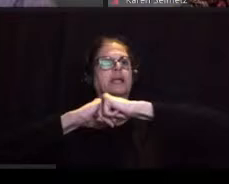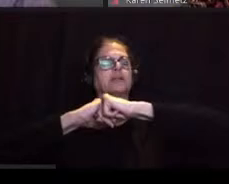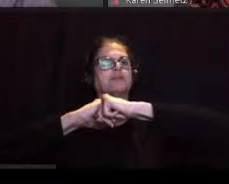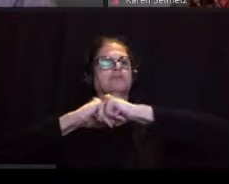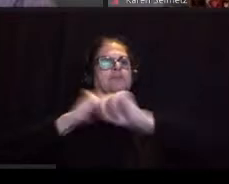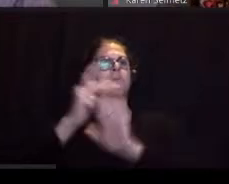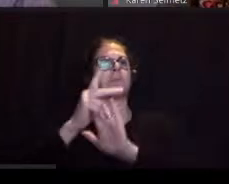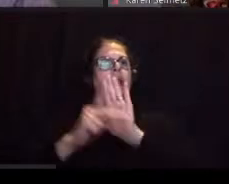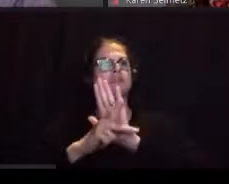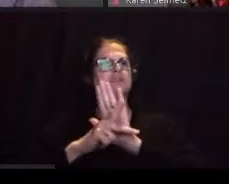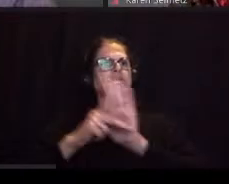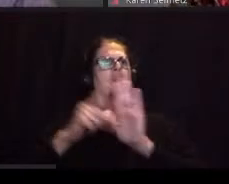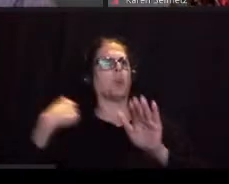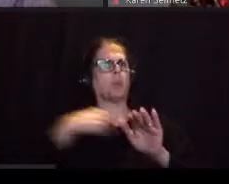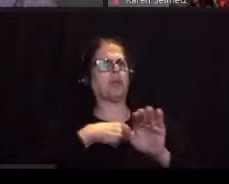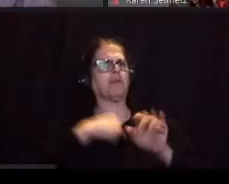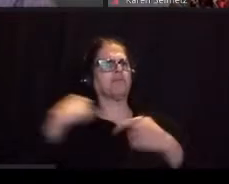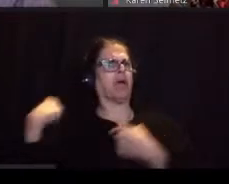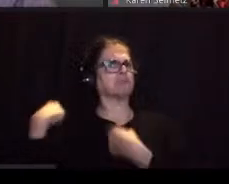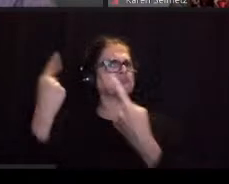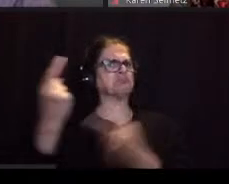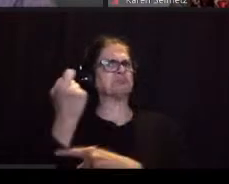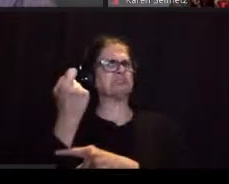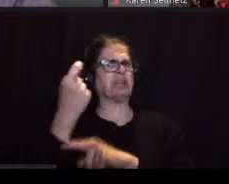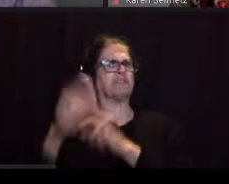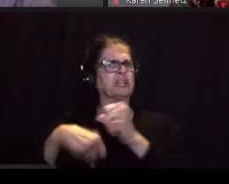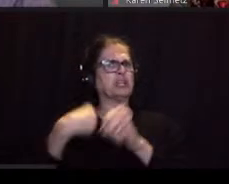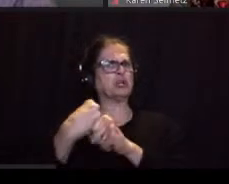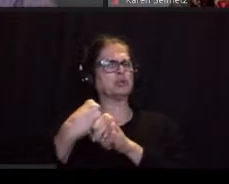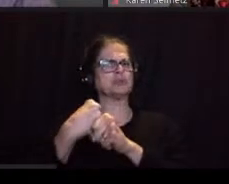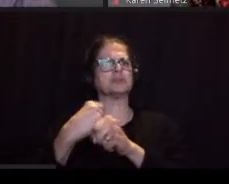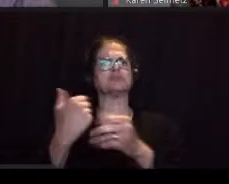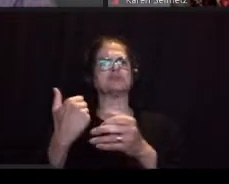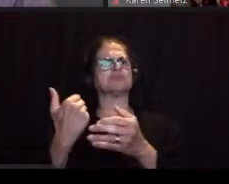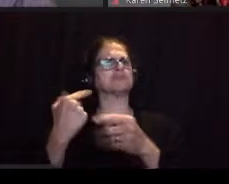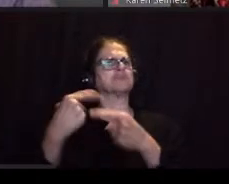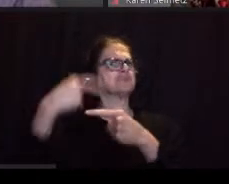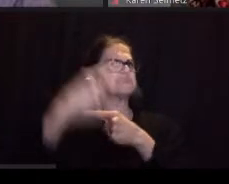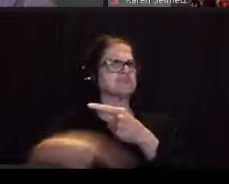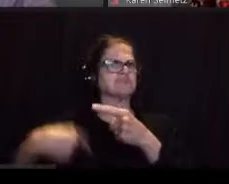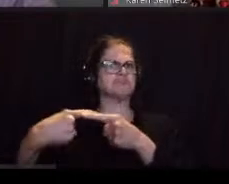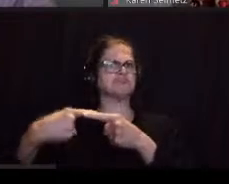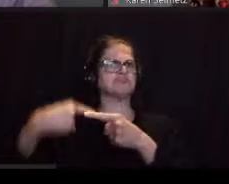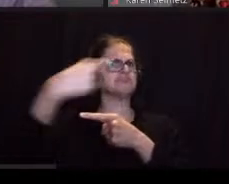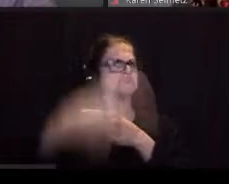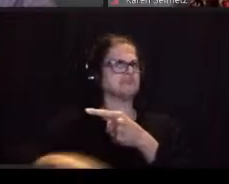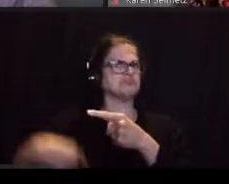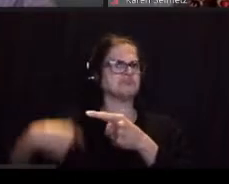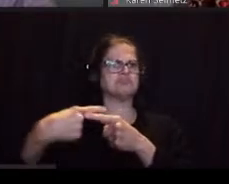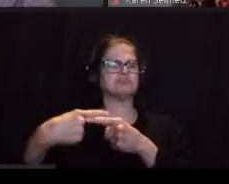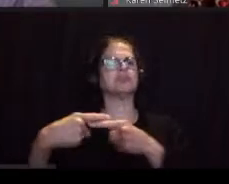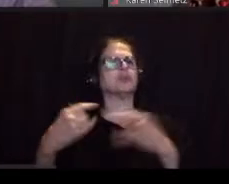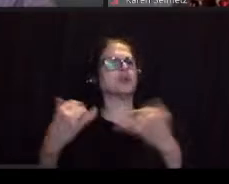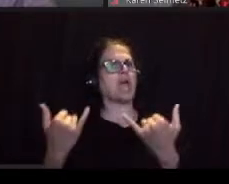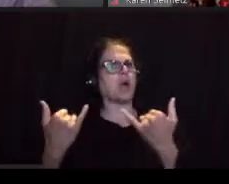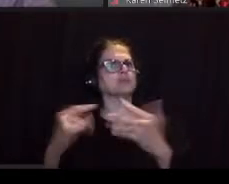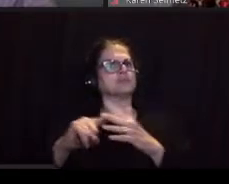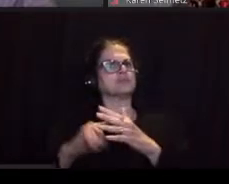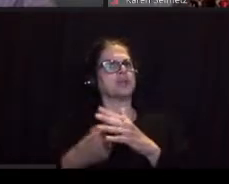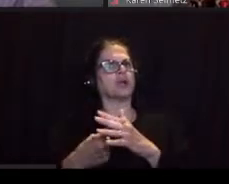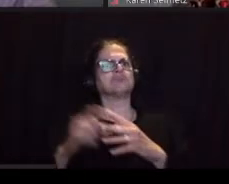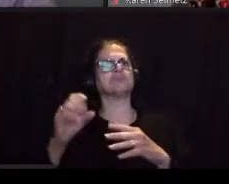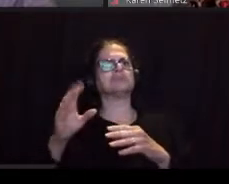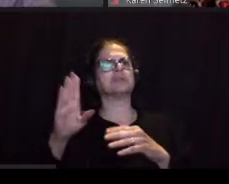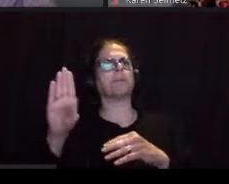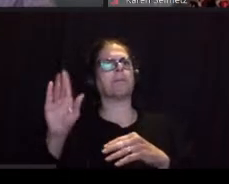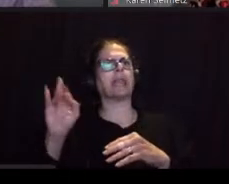for 11 years. And this ordinance is for the renewal term of November 1, 2020 to October 31, 2021. This is a blanket